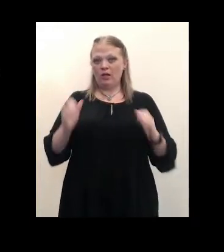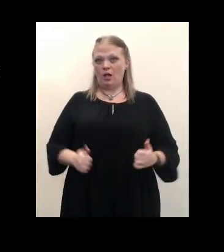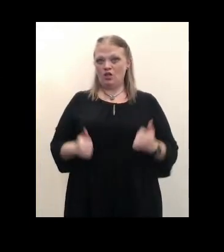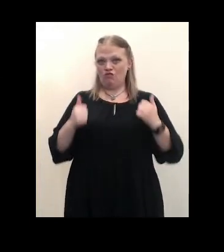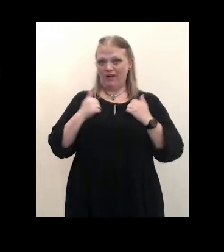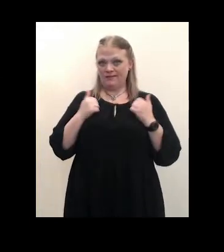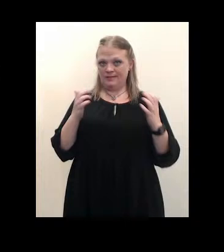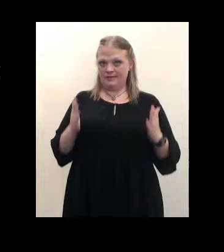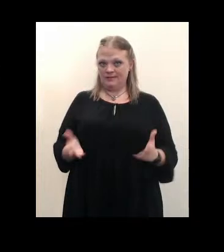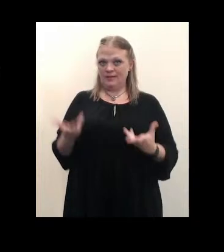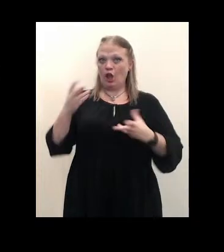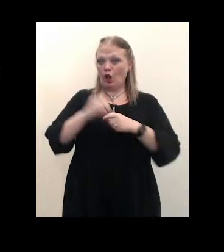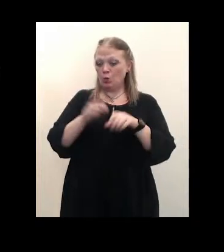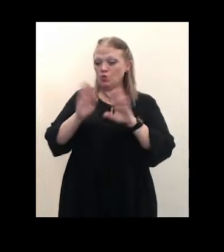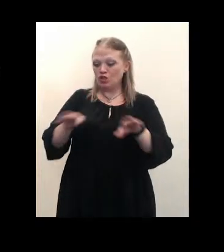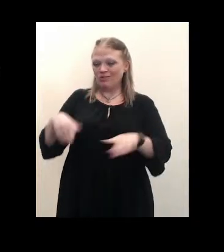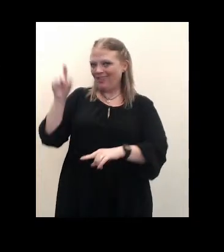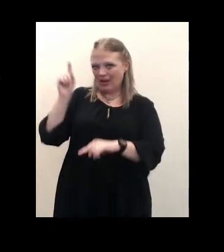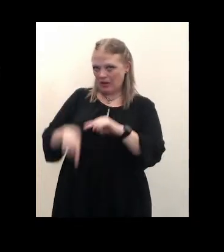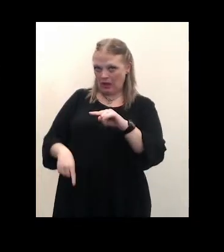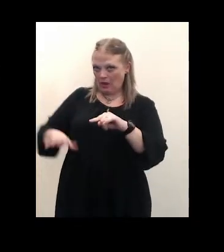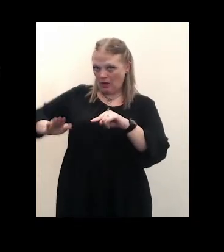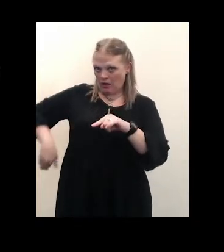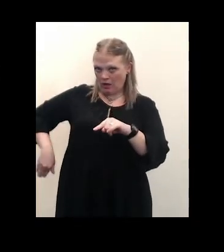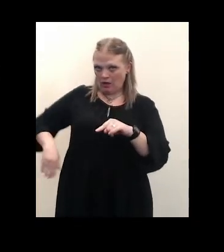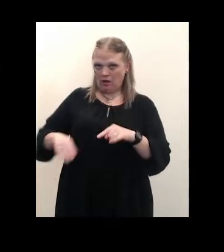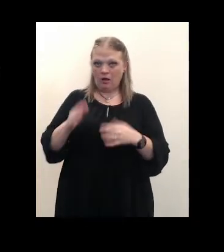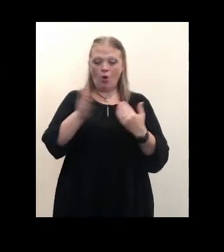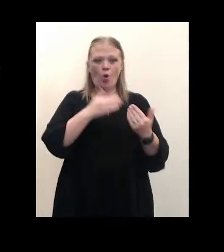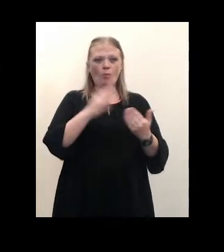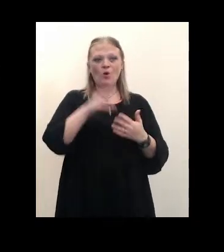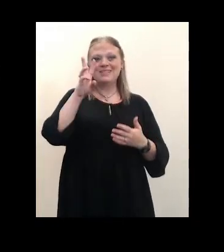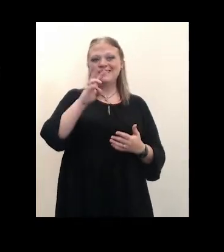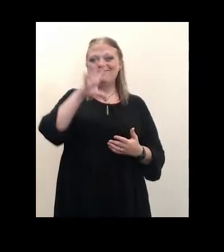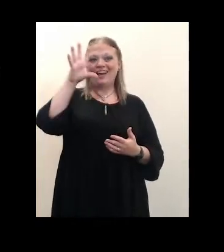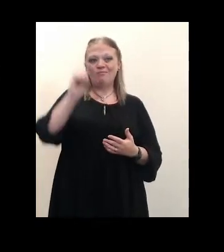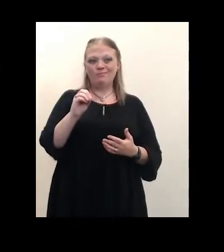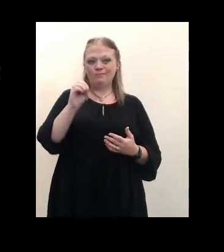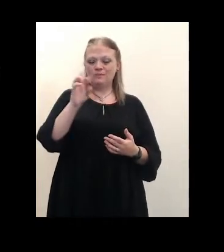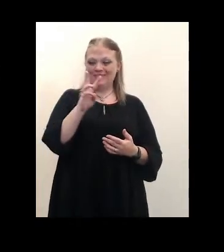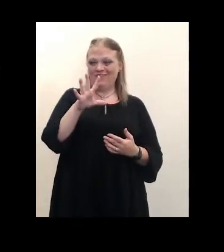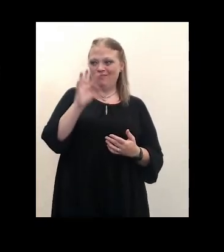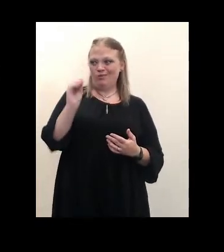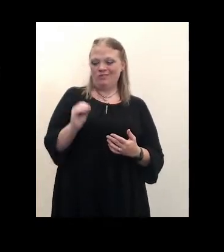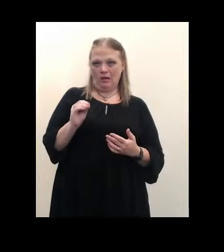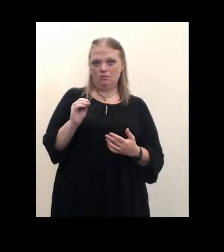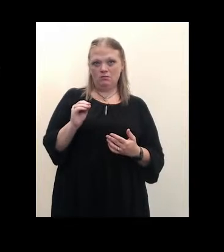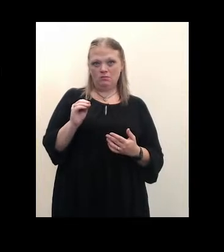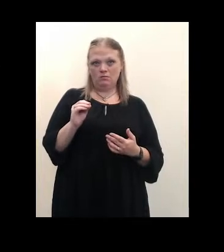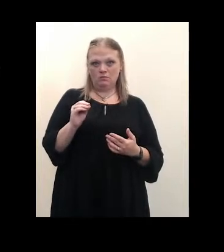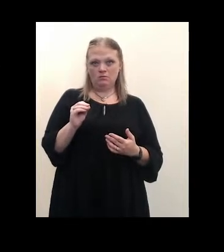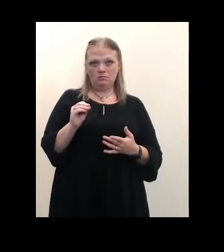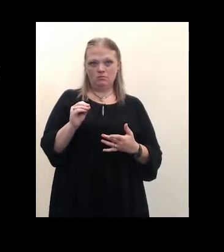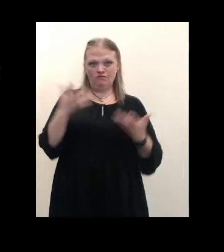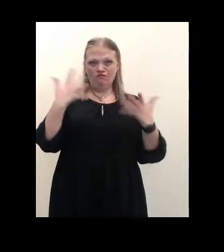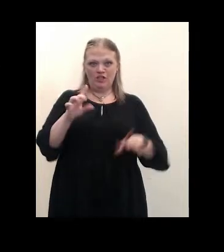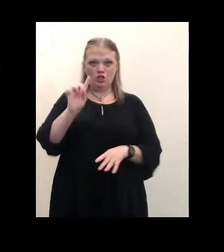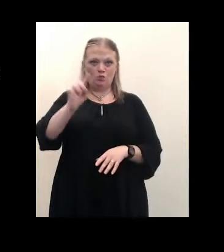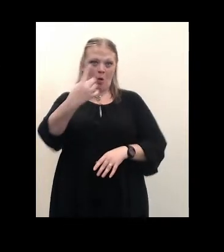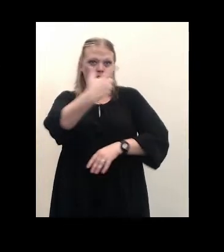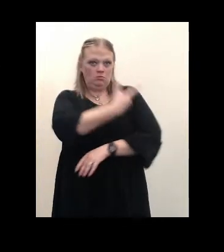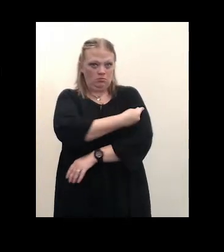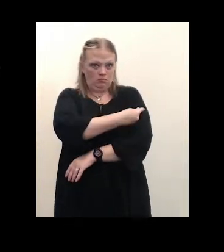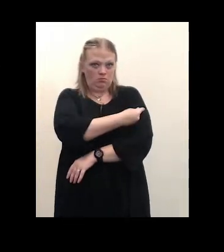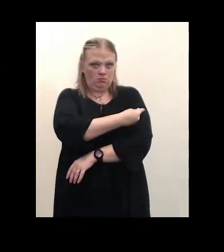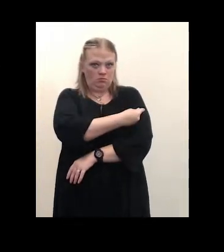that can't get vaccinated, almost 65% have received at least one dose. And among the adults,